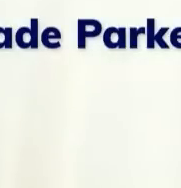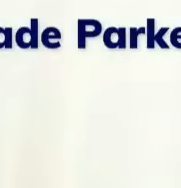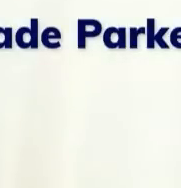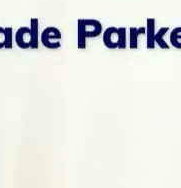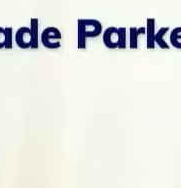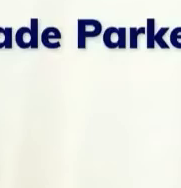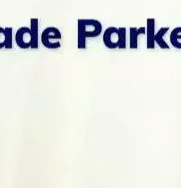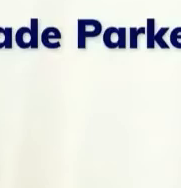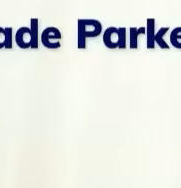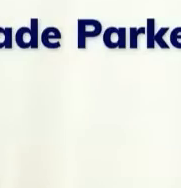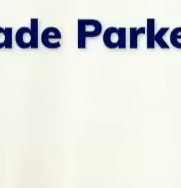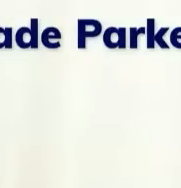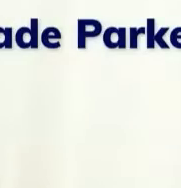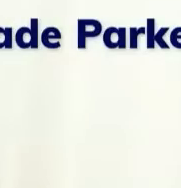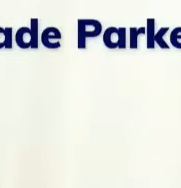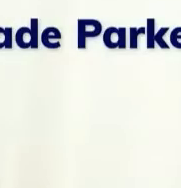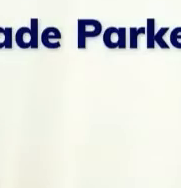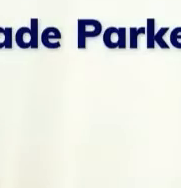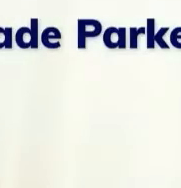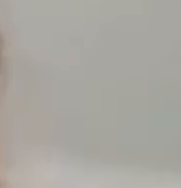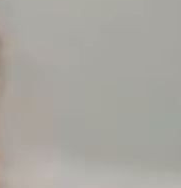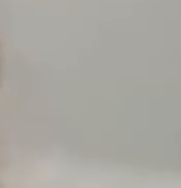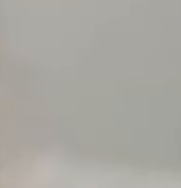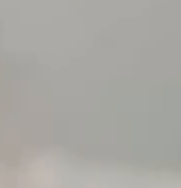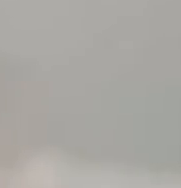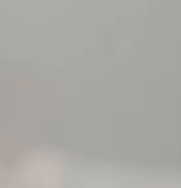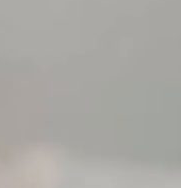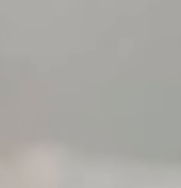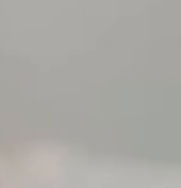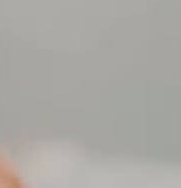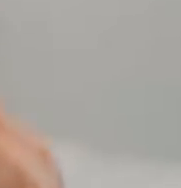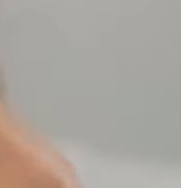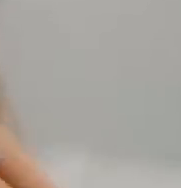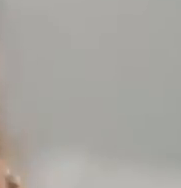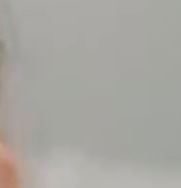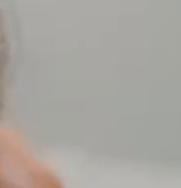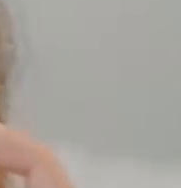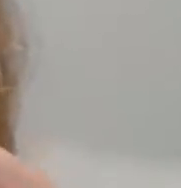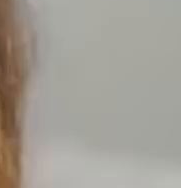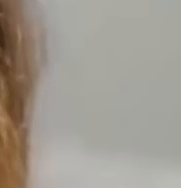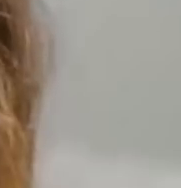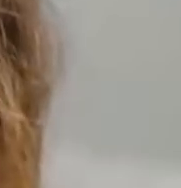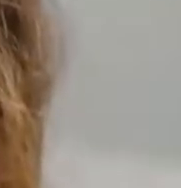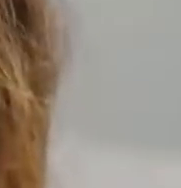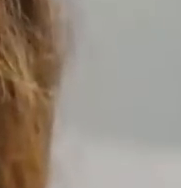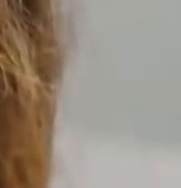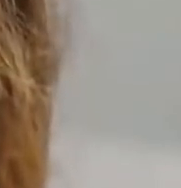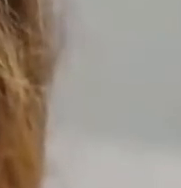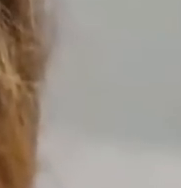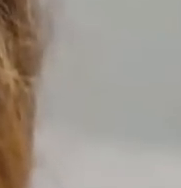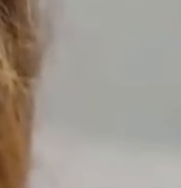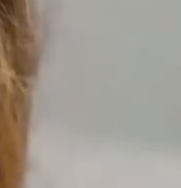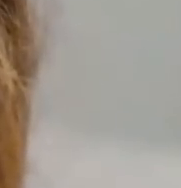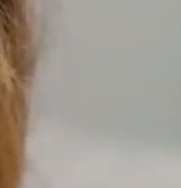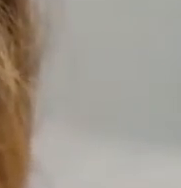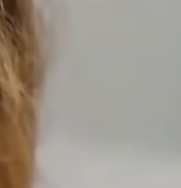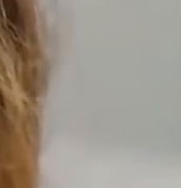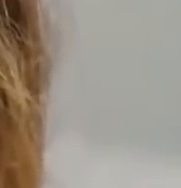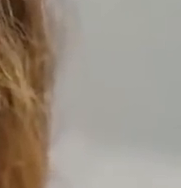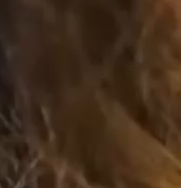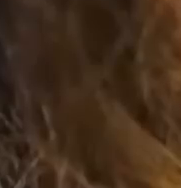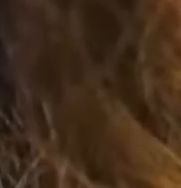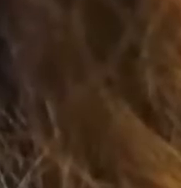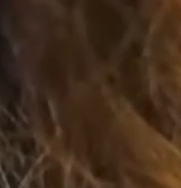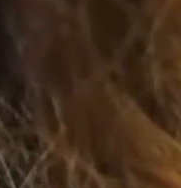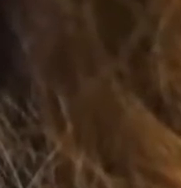correctly. Here are some tips to help make it easier. Masks should fit snugly but comfortably against the side of your face and be secured